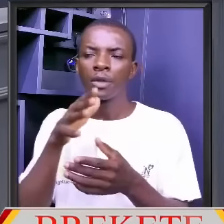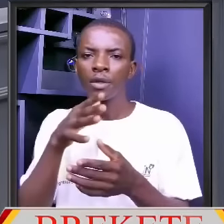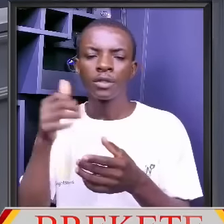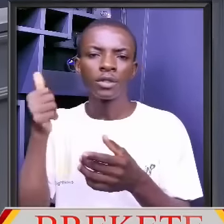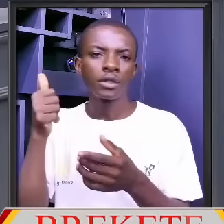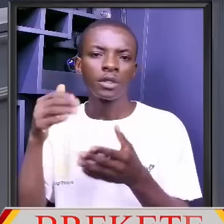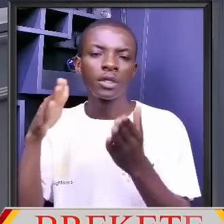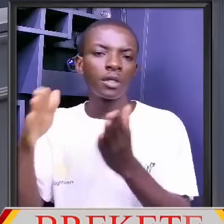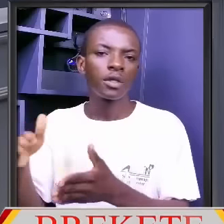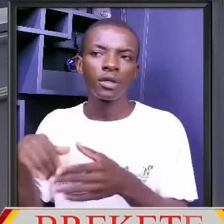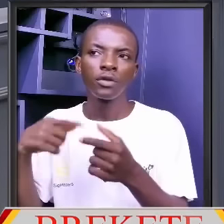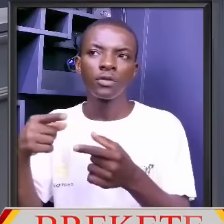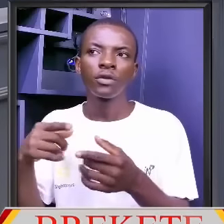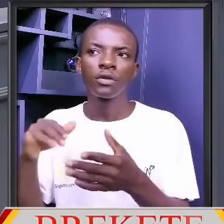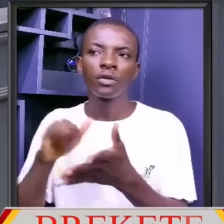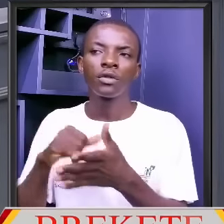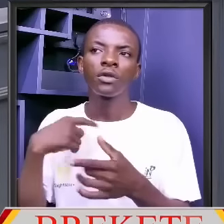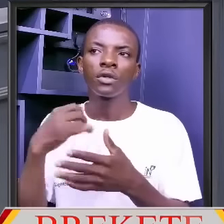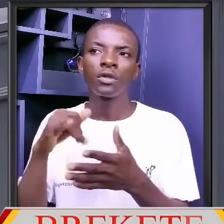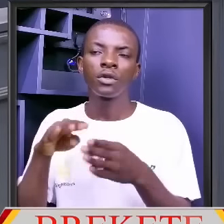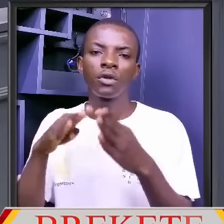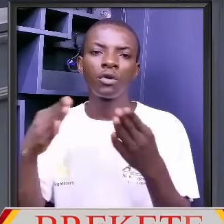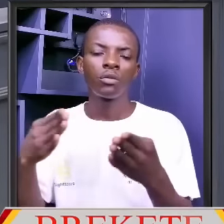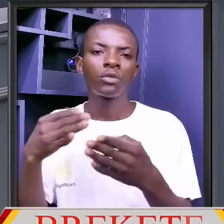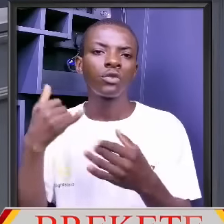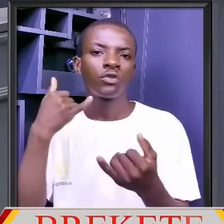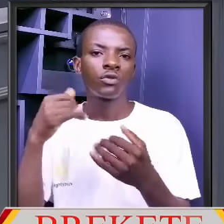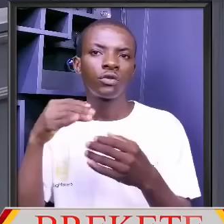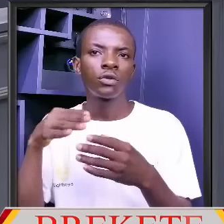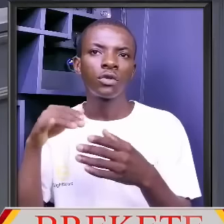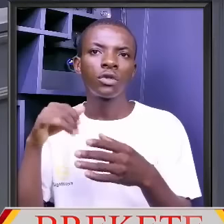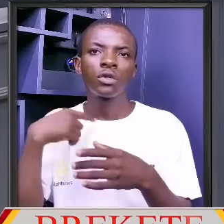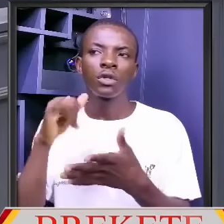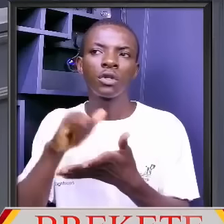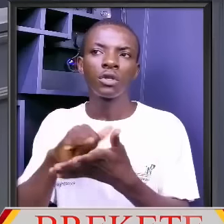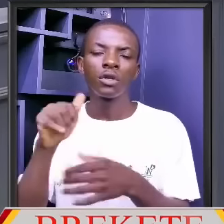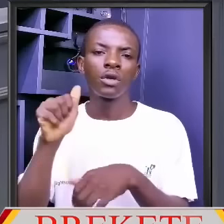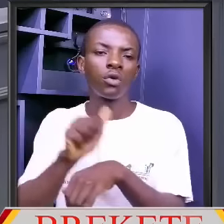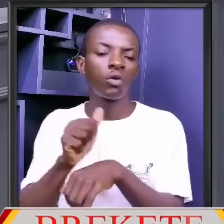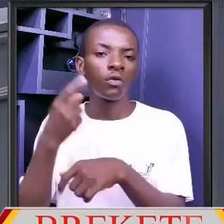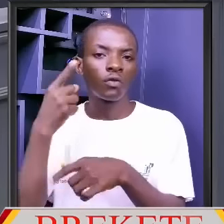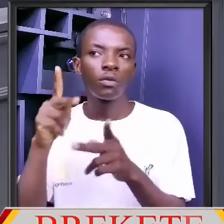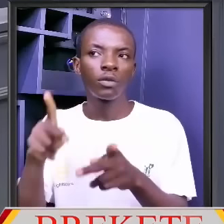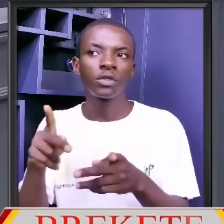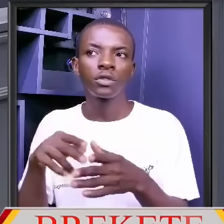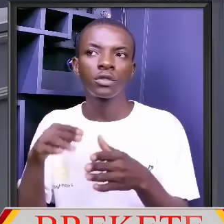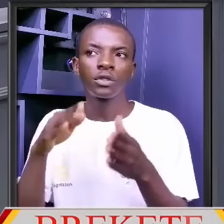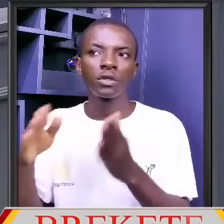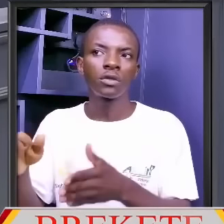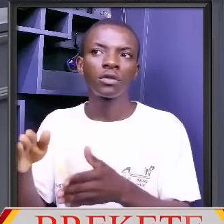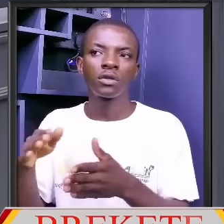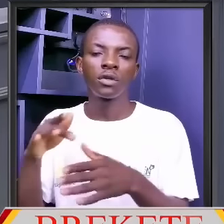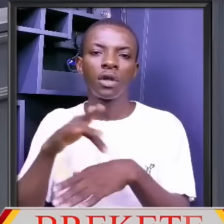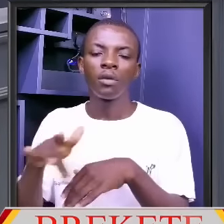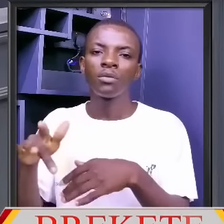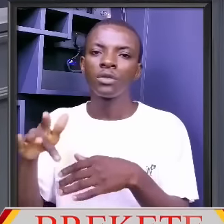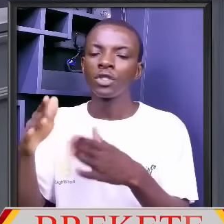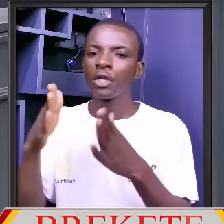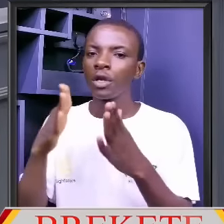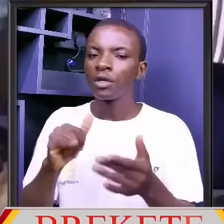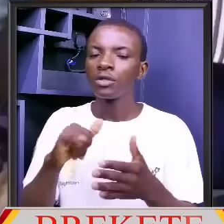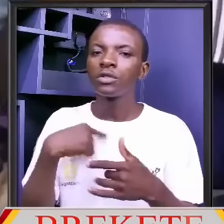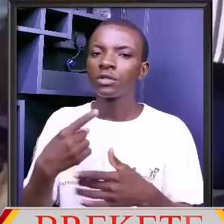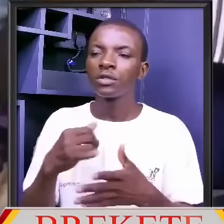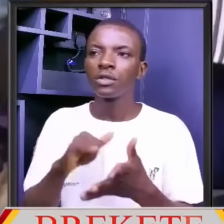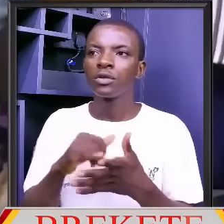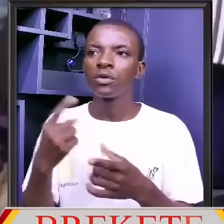I not tell that my mama sister say na me open the phone booth. I tell him say they work for person. He pack, leave me for empty house. Now